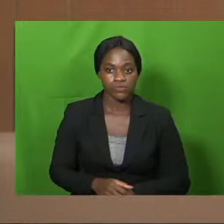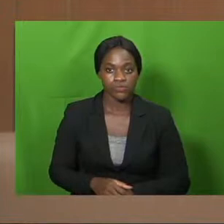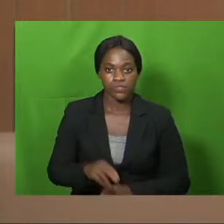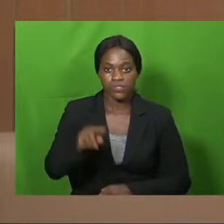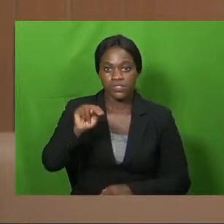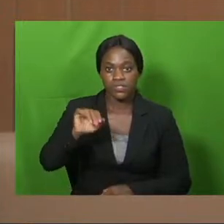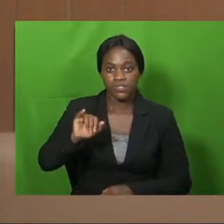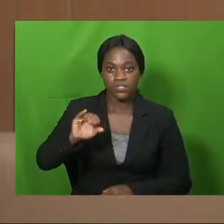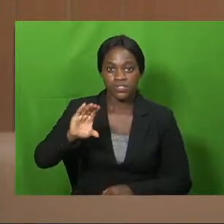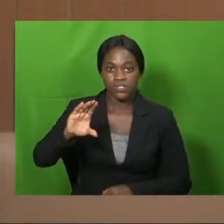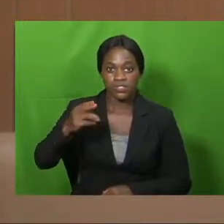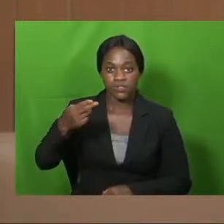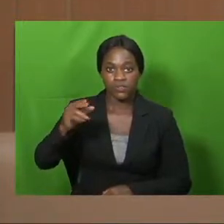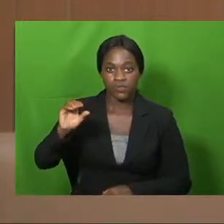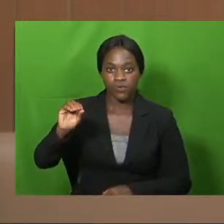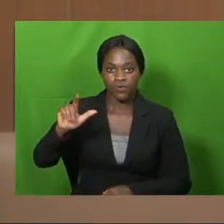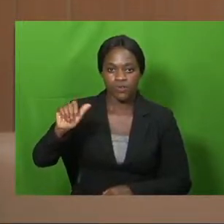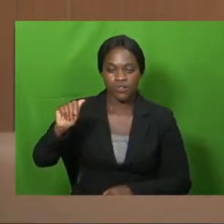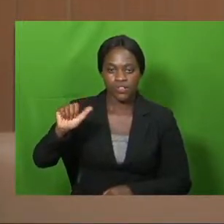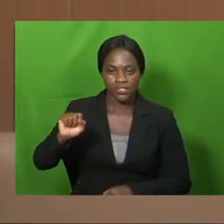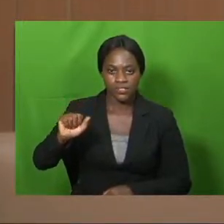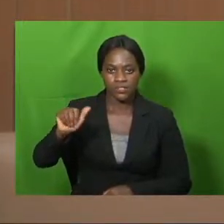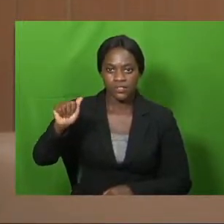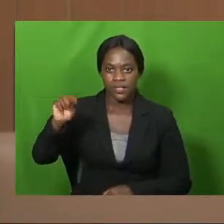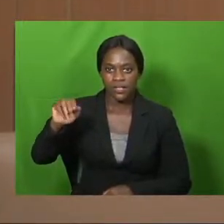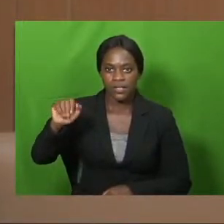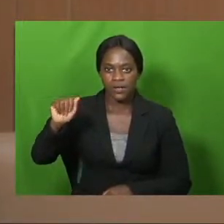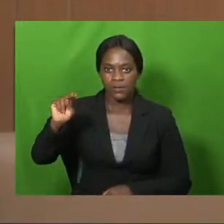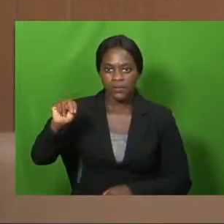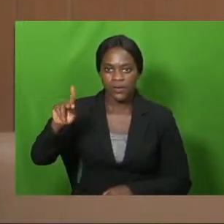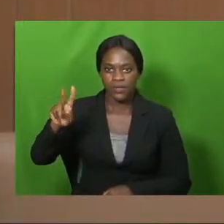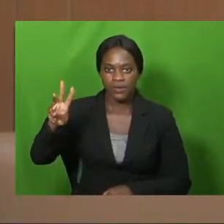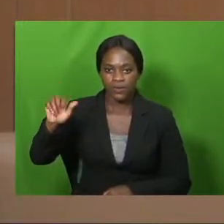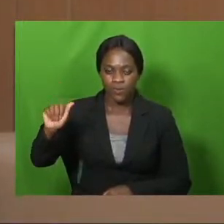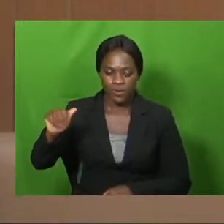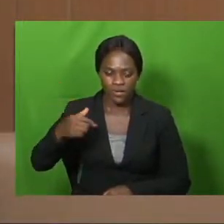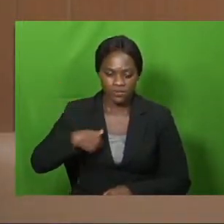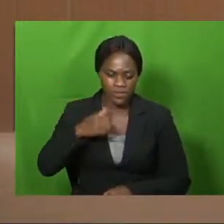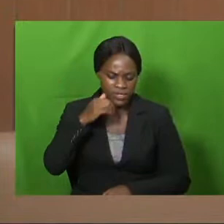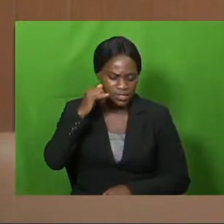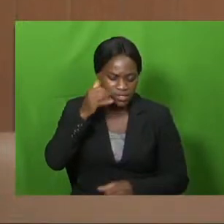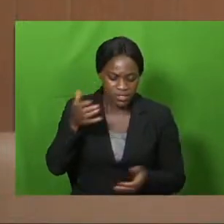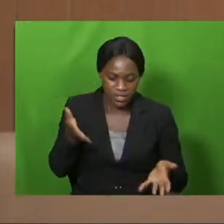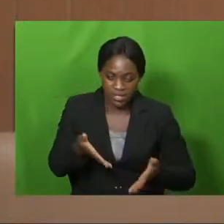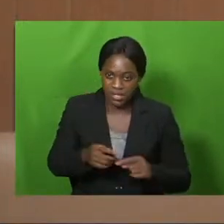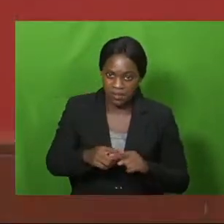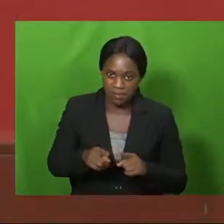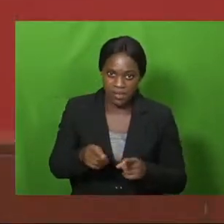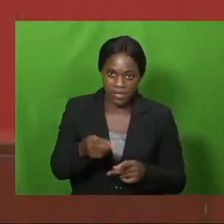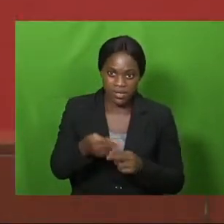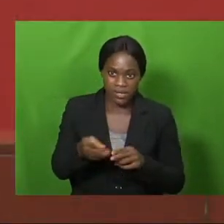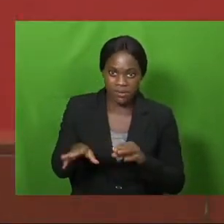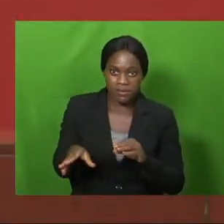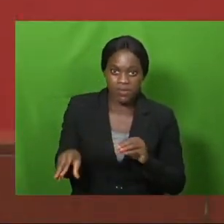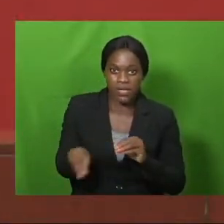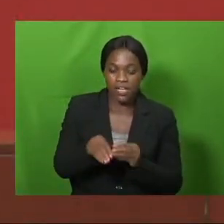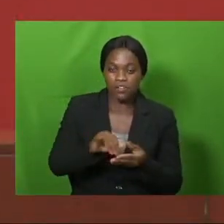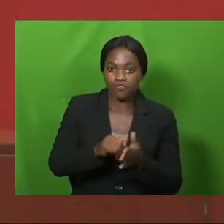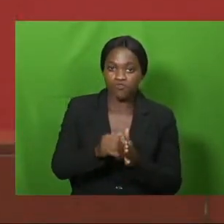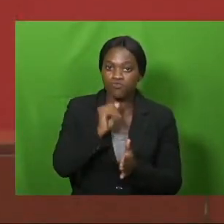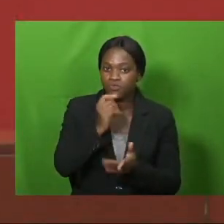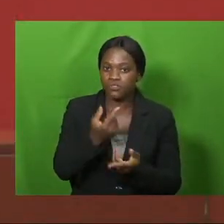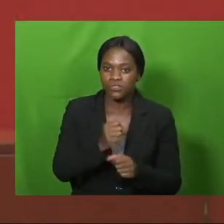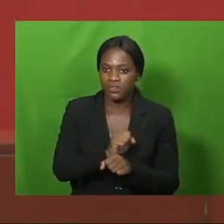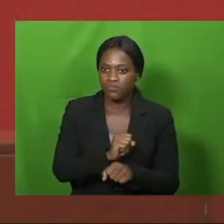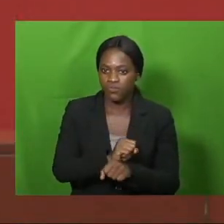was present yesterday, but I've been marked absent. Very well. Table, take note of that. At